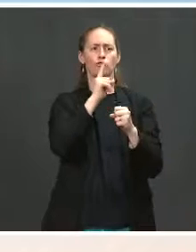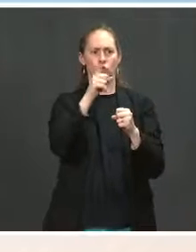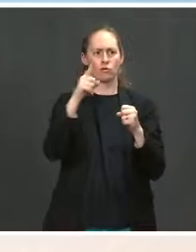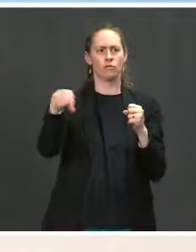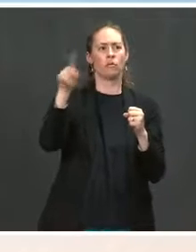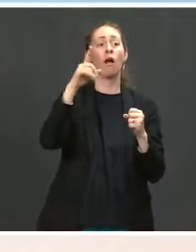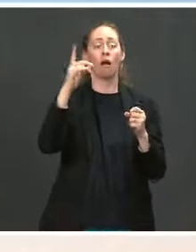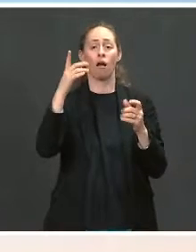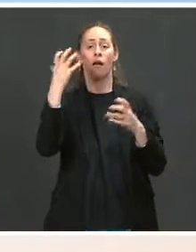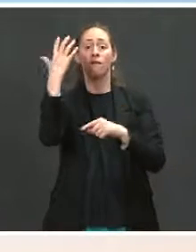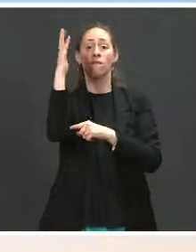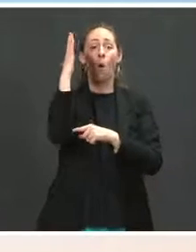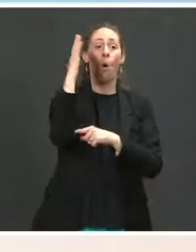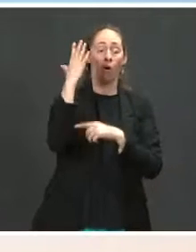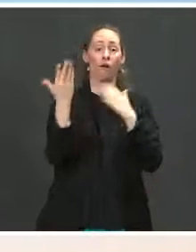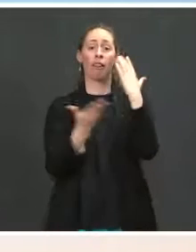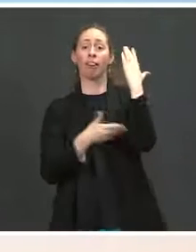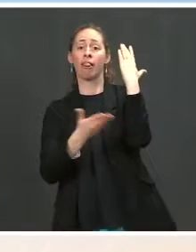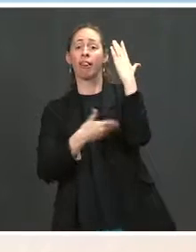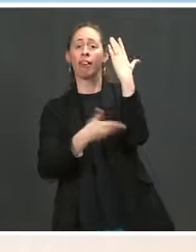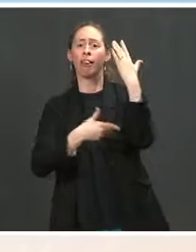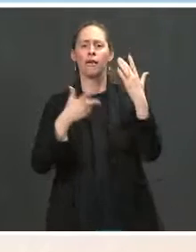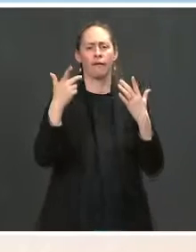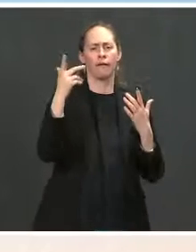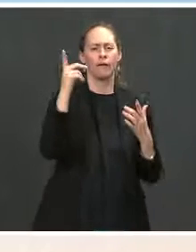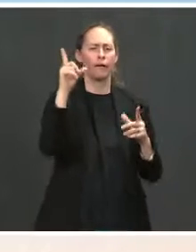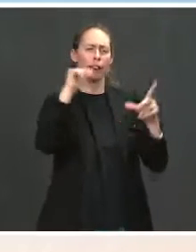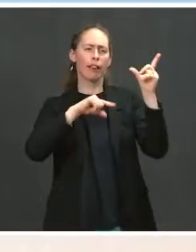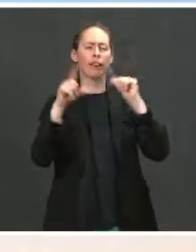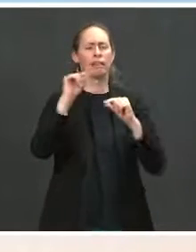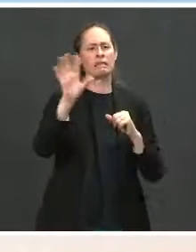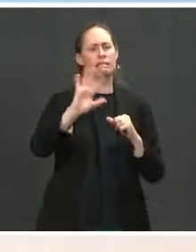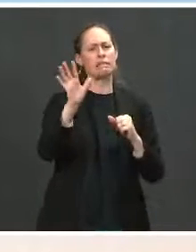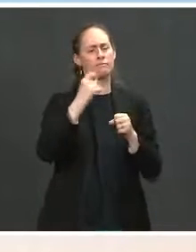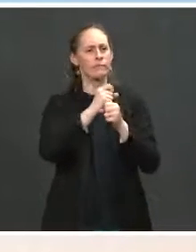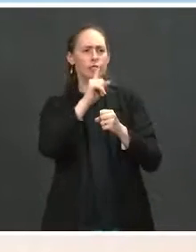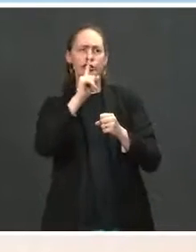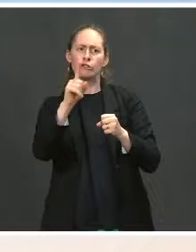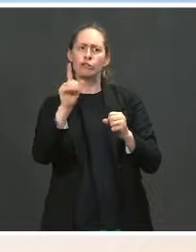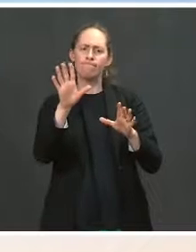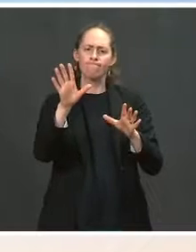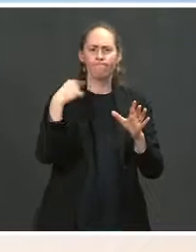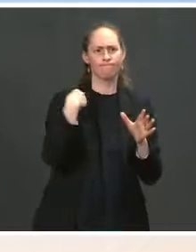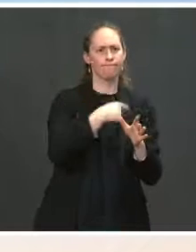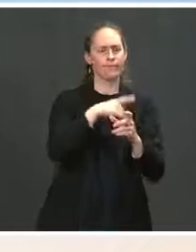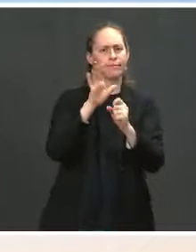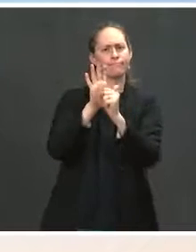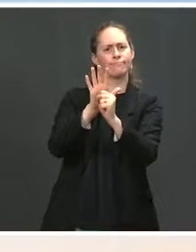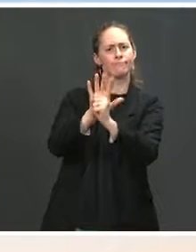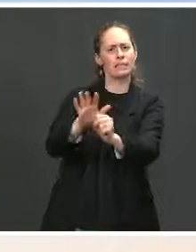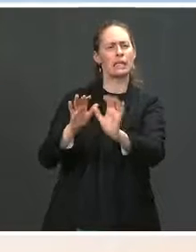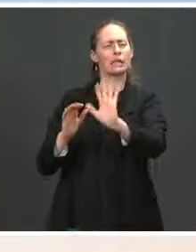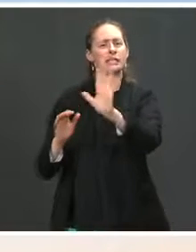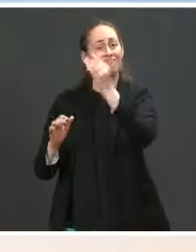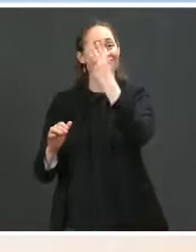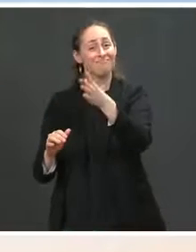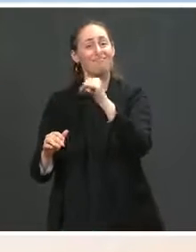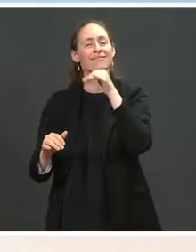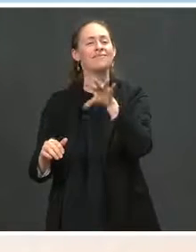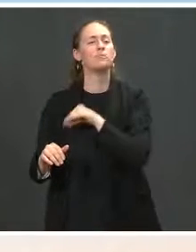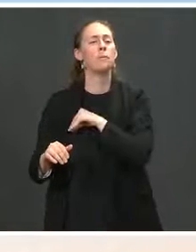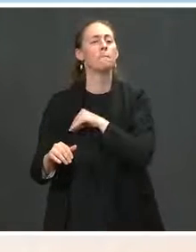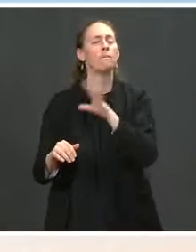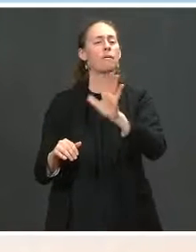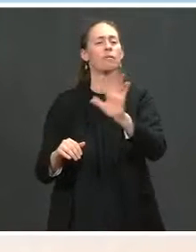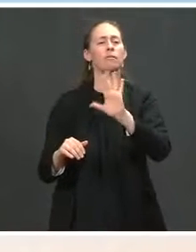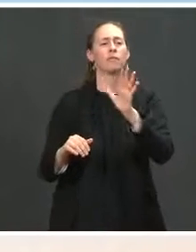enforcement of illegal deforestation, and a political signal that illegal deforestation and encroachment will not be tolerated. And we believe it's realistic